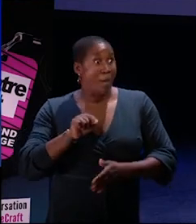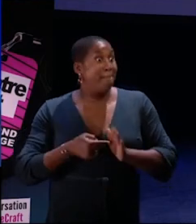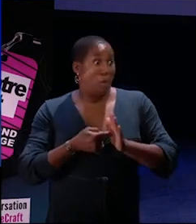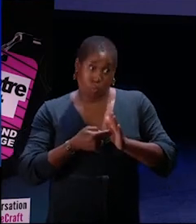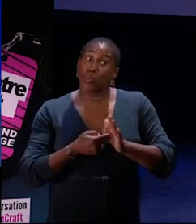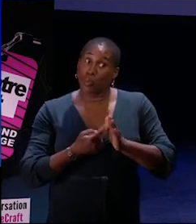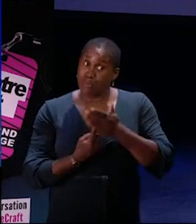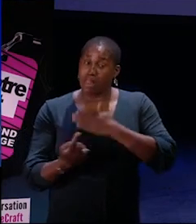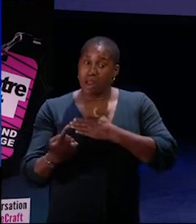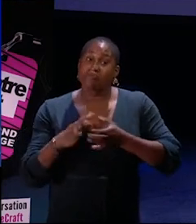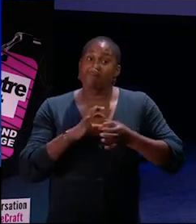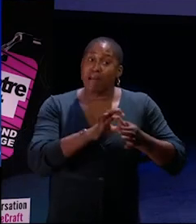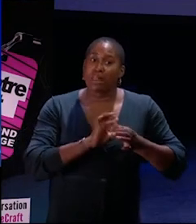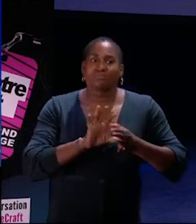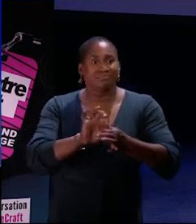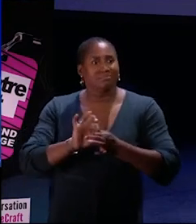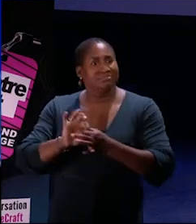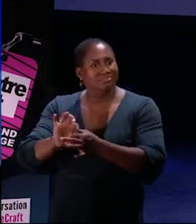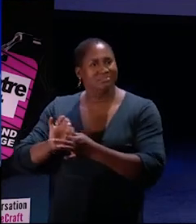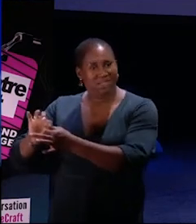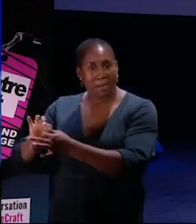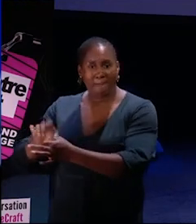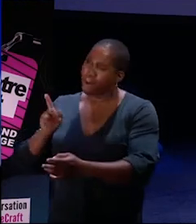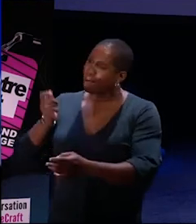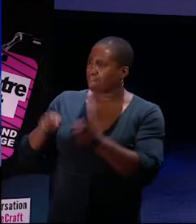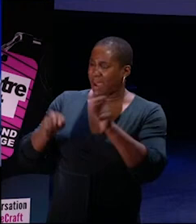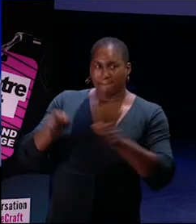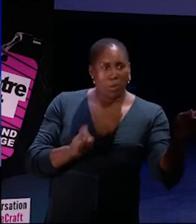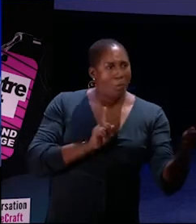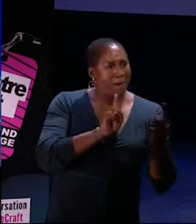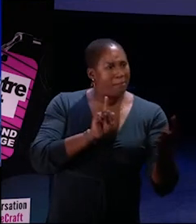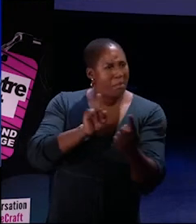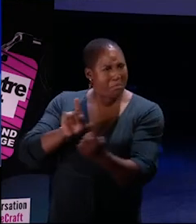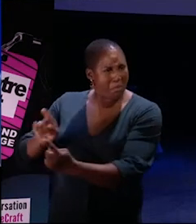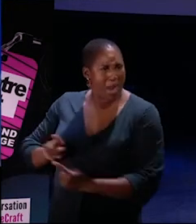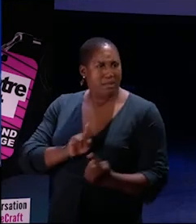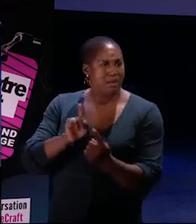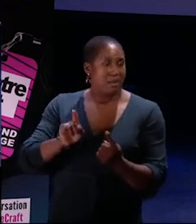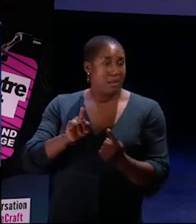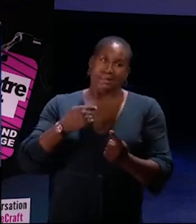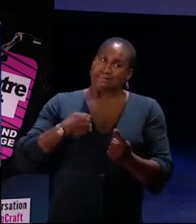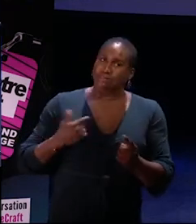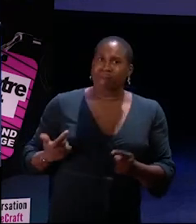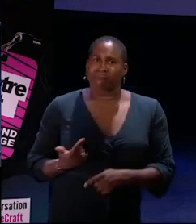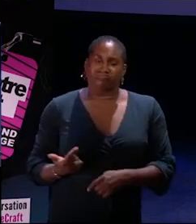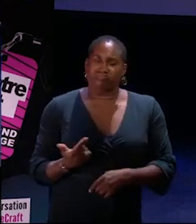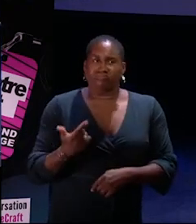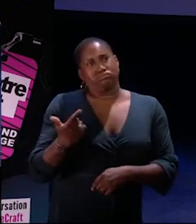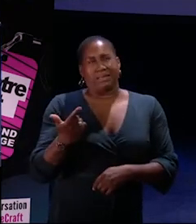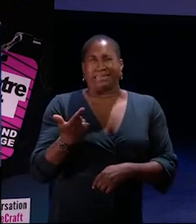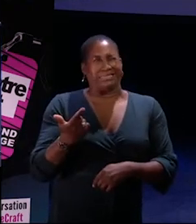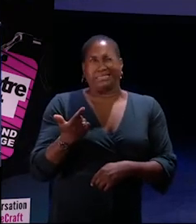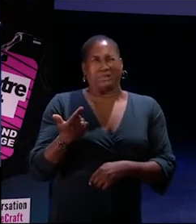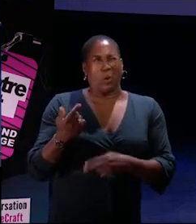is relationships with the people that you meet and you work with. My journey is not a typical journey. I started out